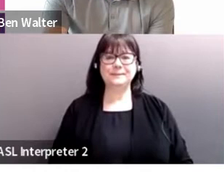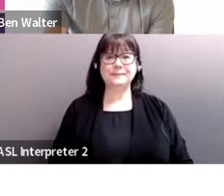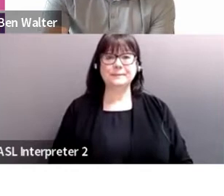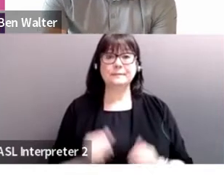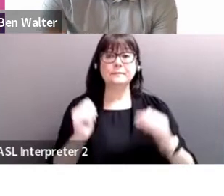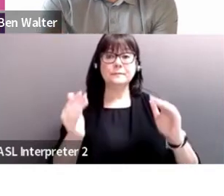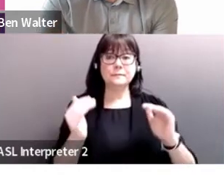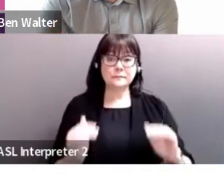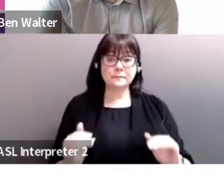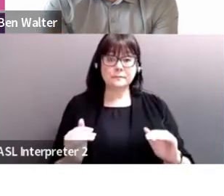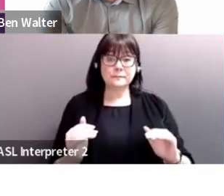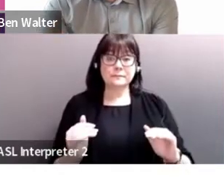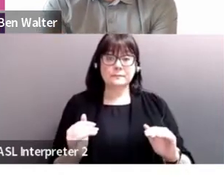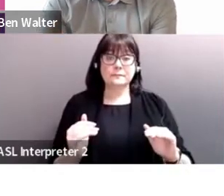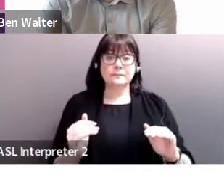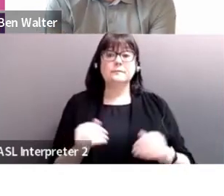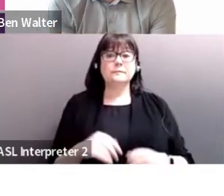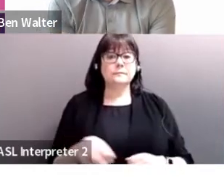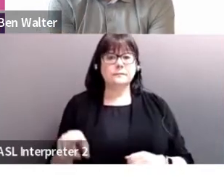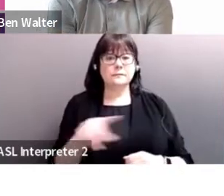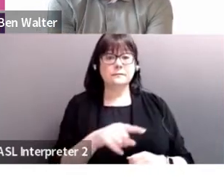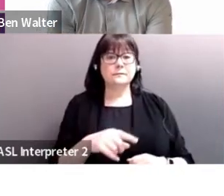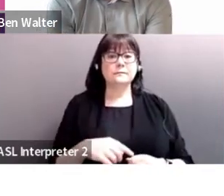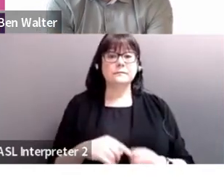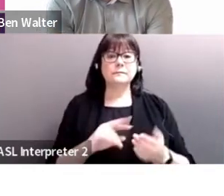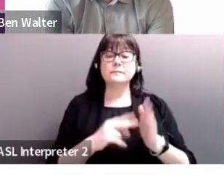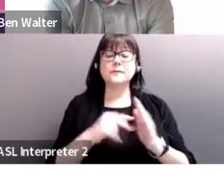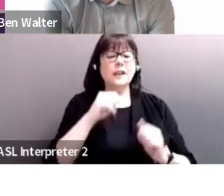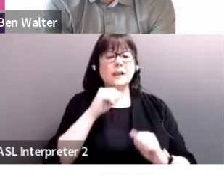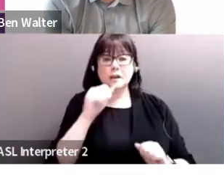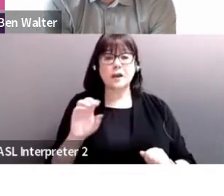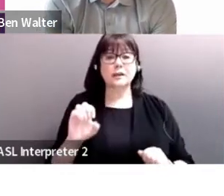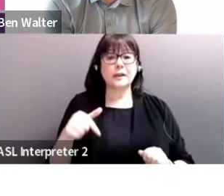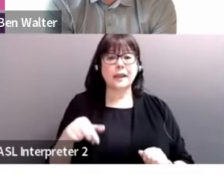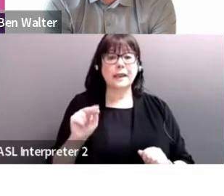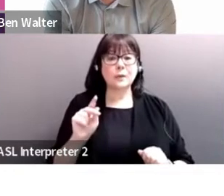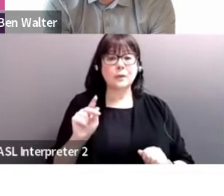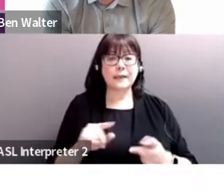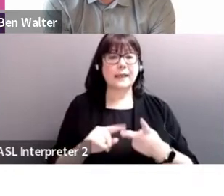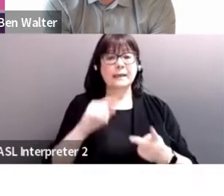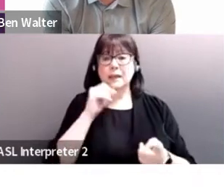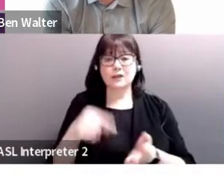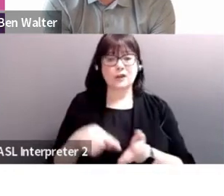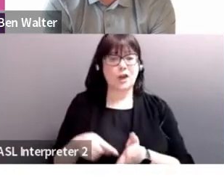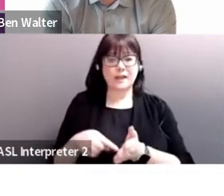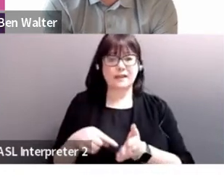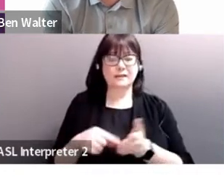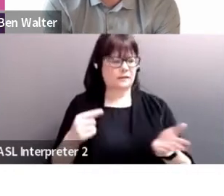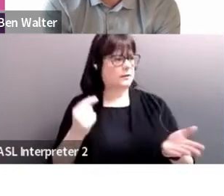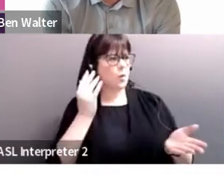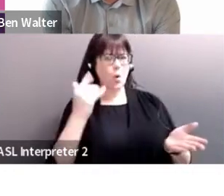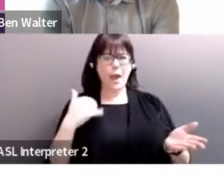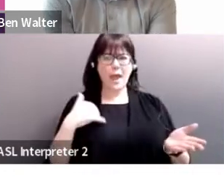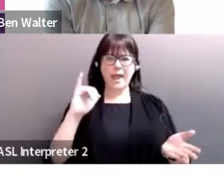Now we've seen how much there is. We've just learned that it's non-equity, non-debt. So why does this source of funding exist, right? And who is it coming